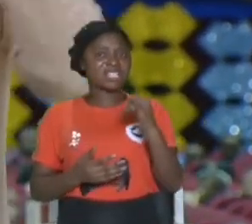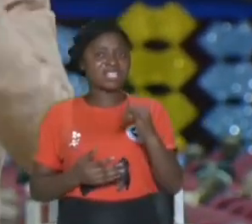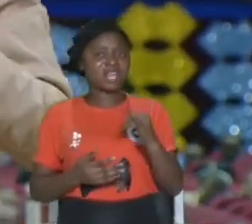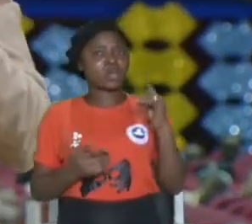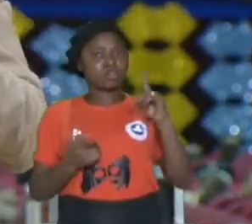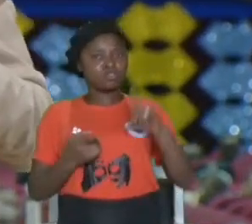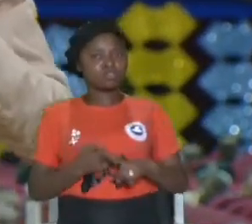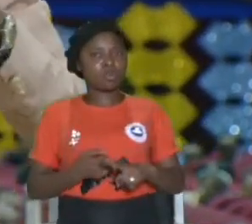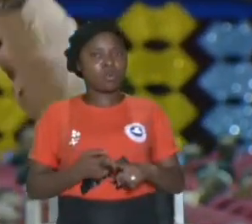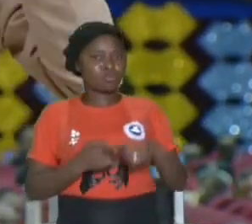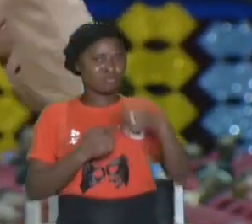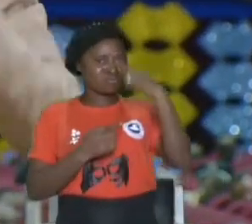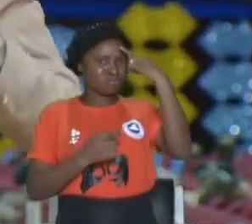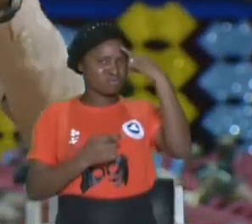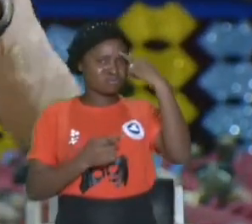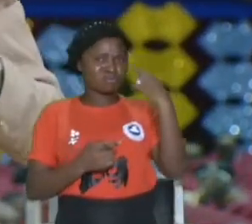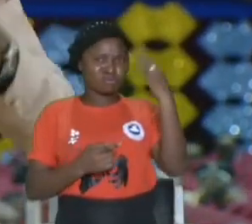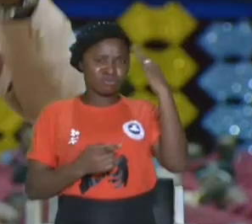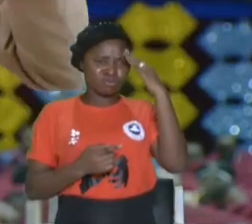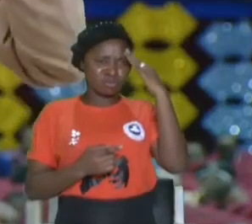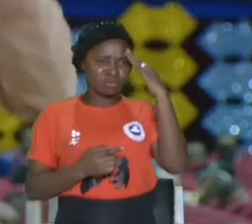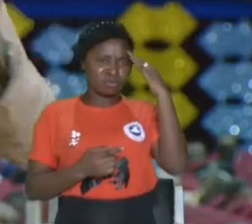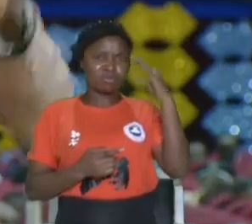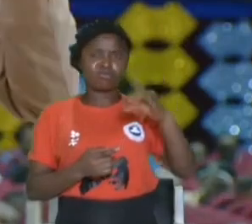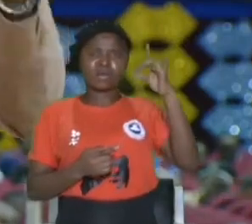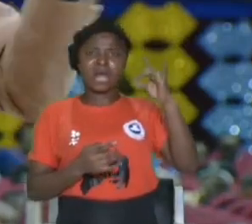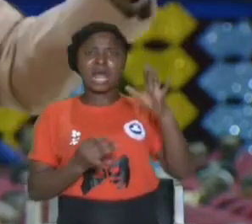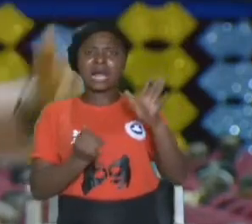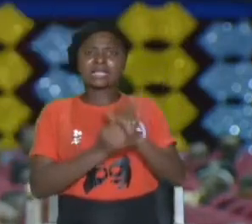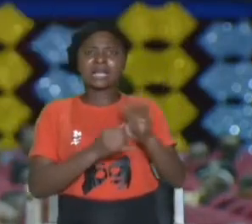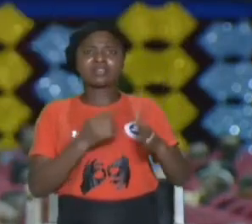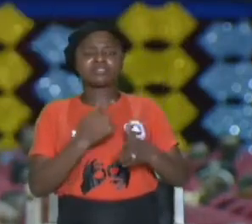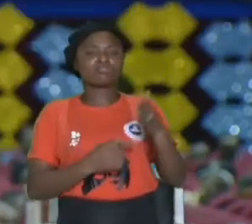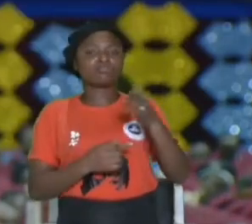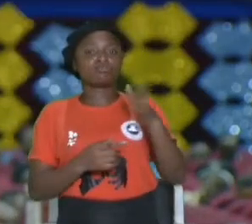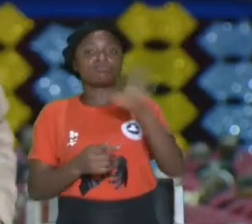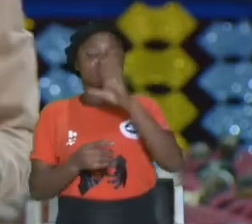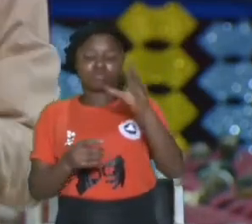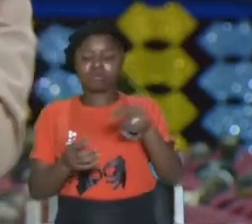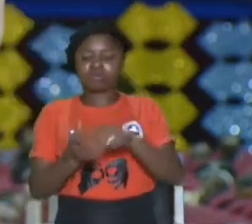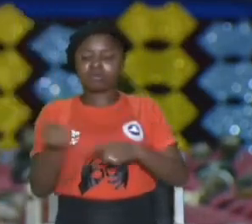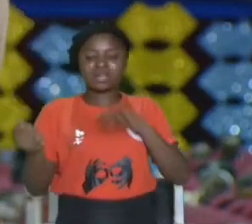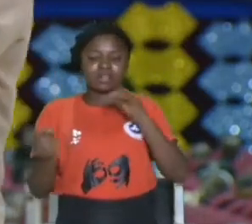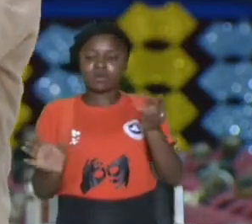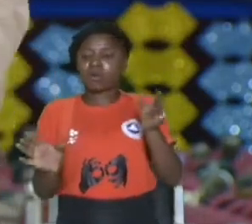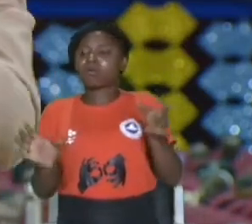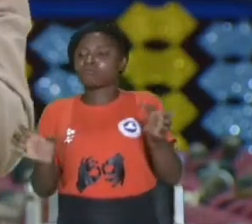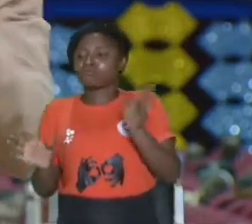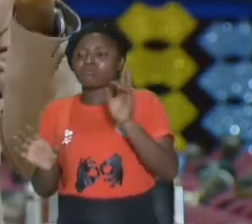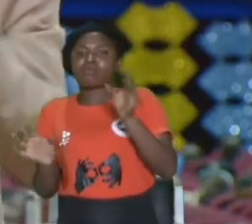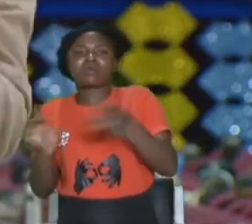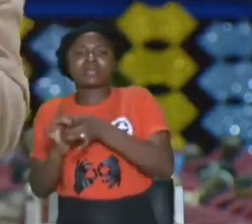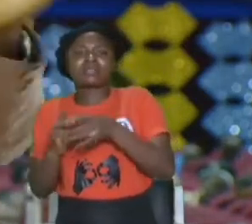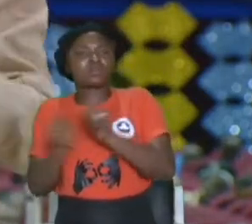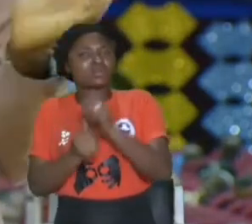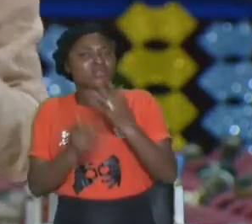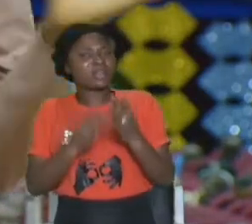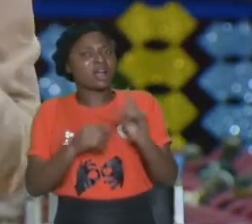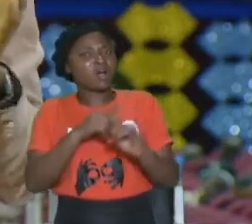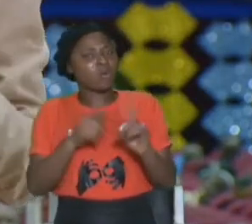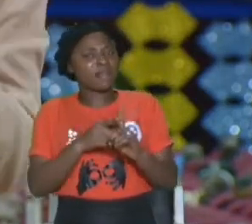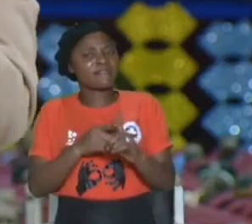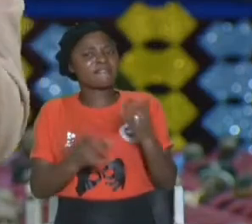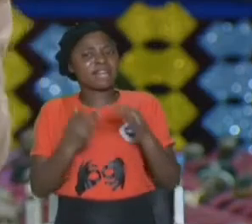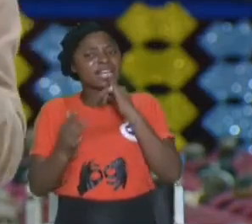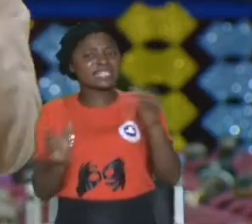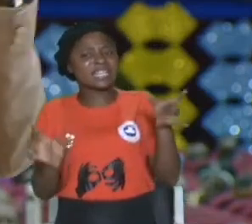to discover that the rod you have is a rod connected with fire. Now, when fire is attached to